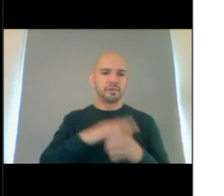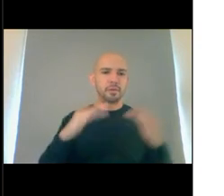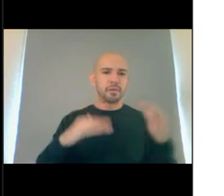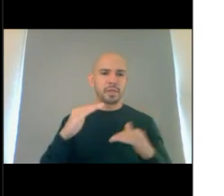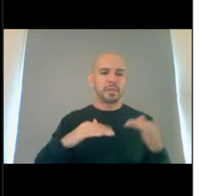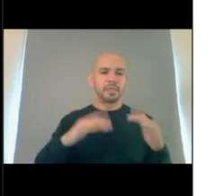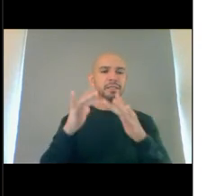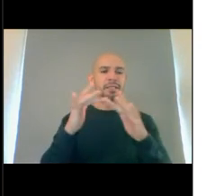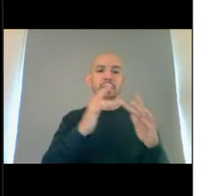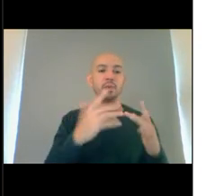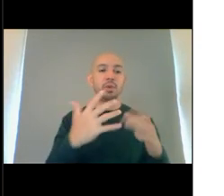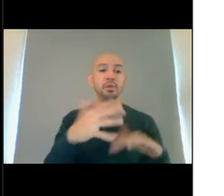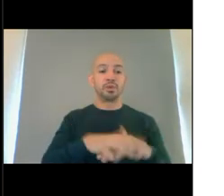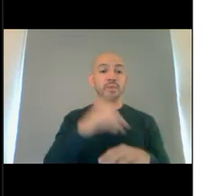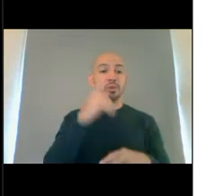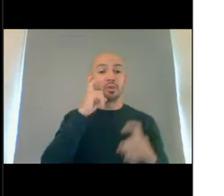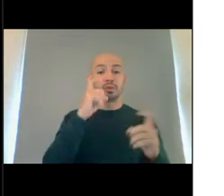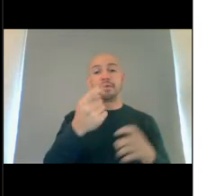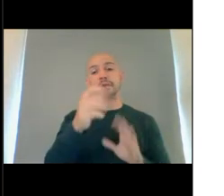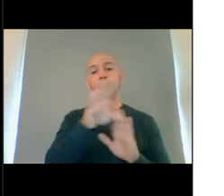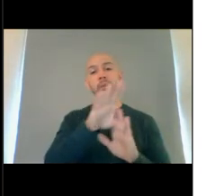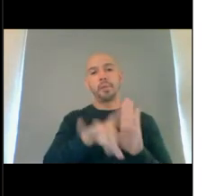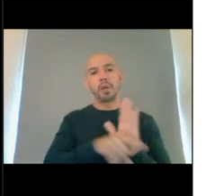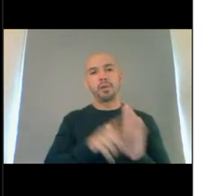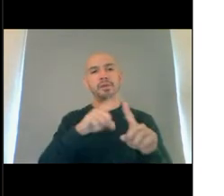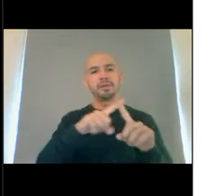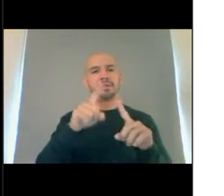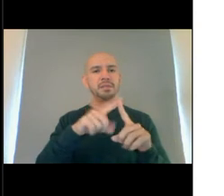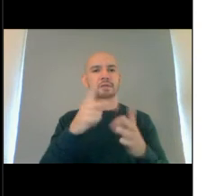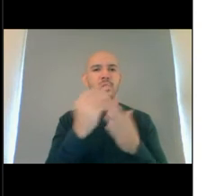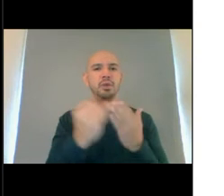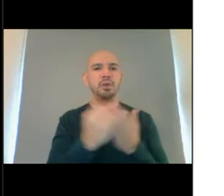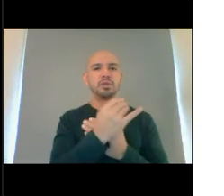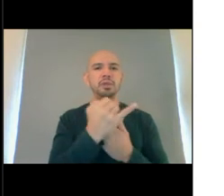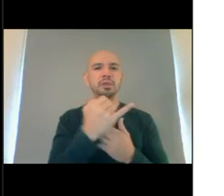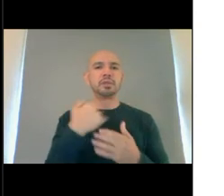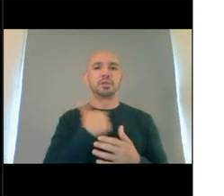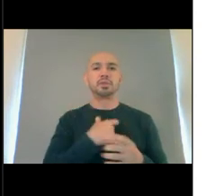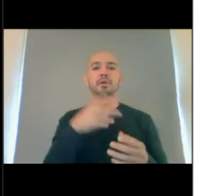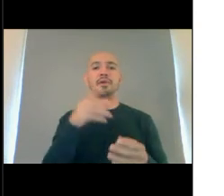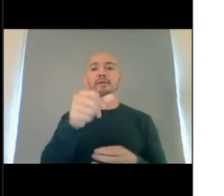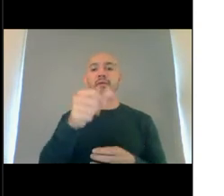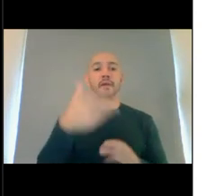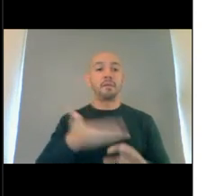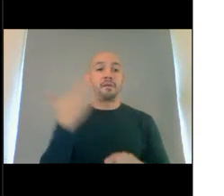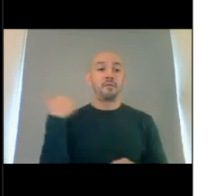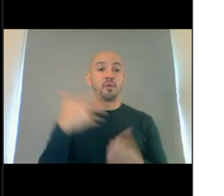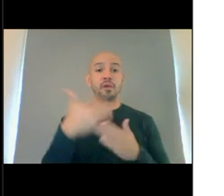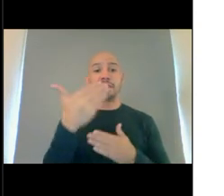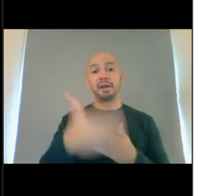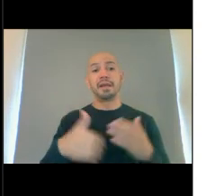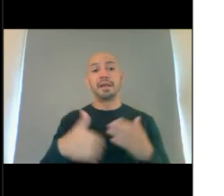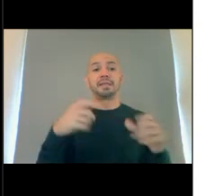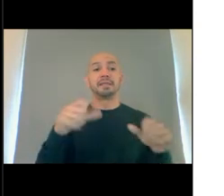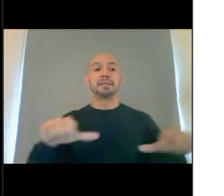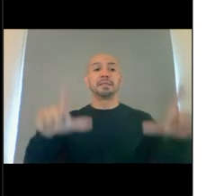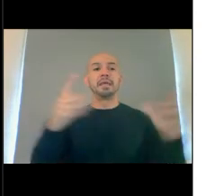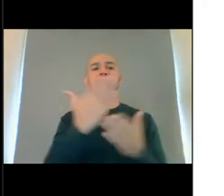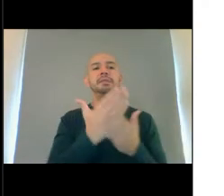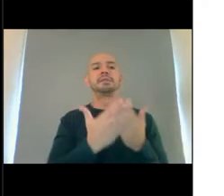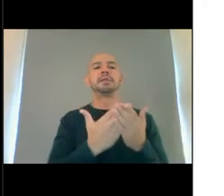um to give a little background on the kinds of projects that we have funded in the past next slide we'll show you on the uh some of the partial